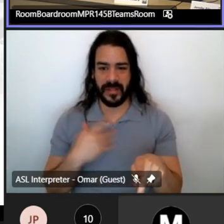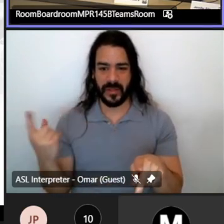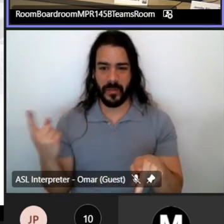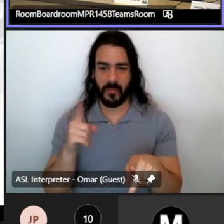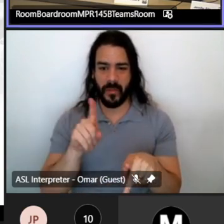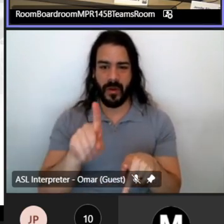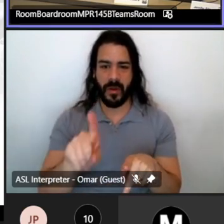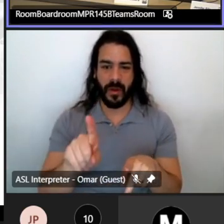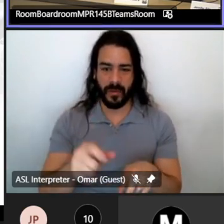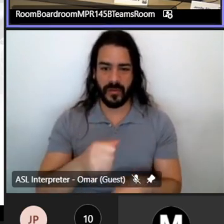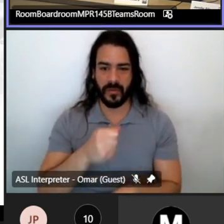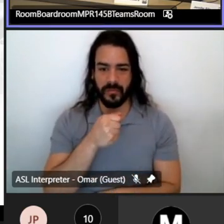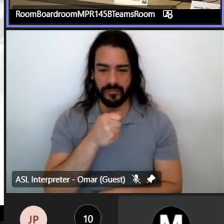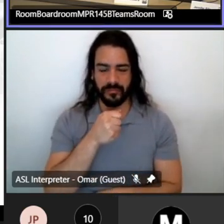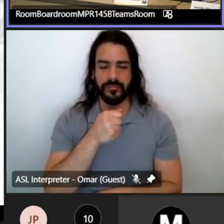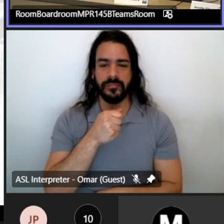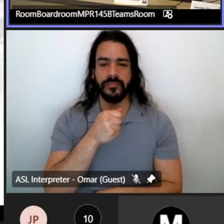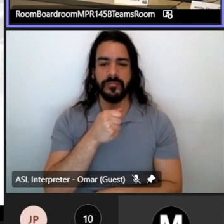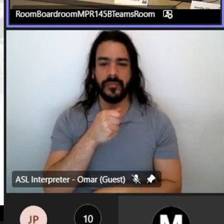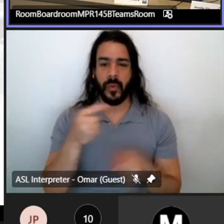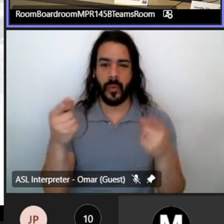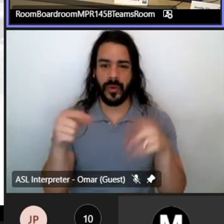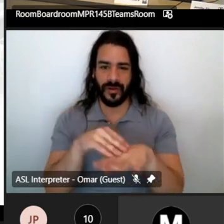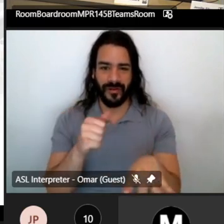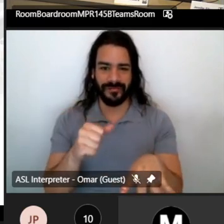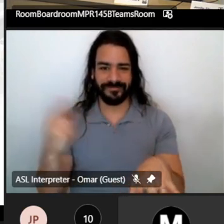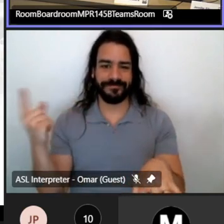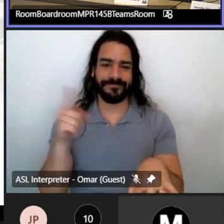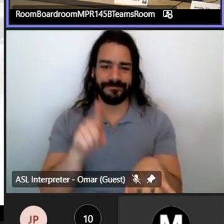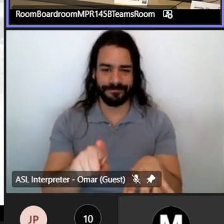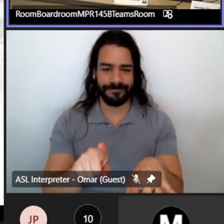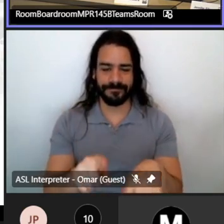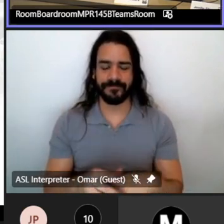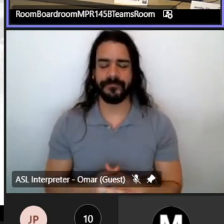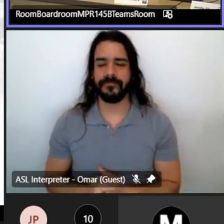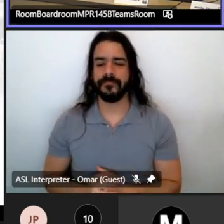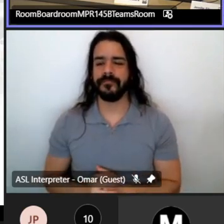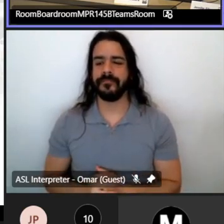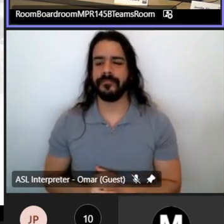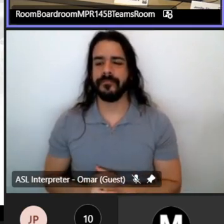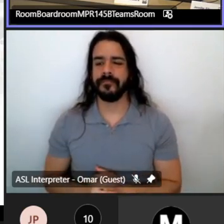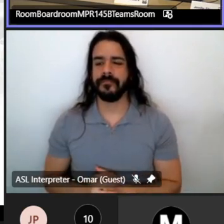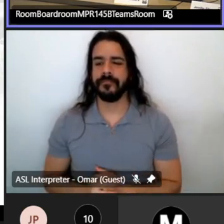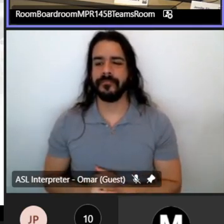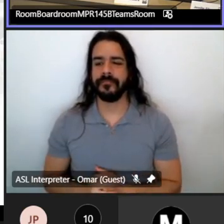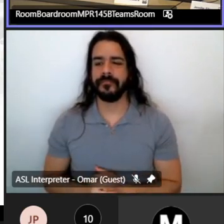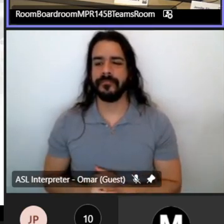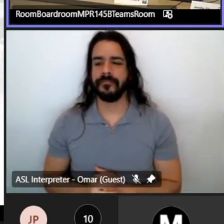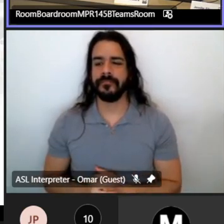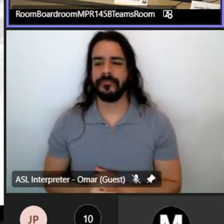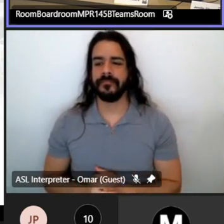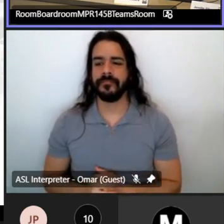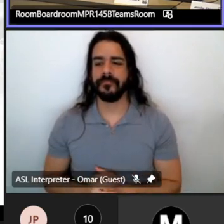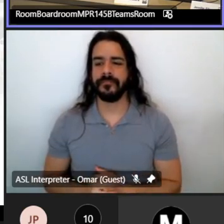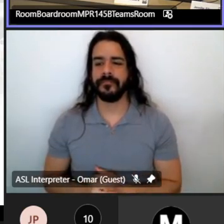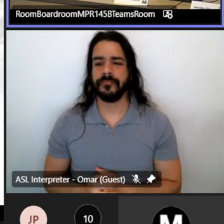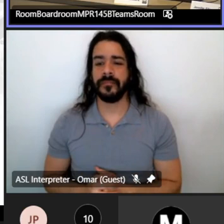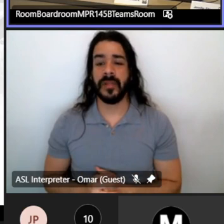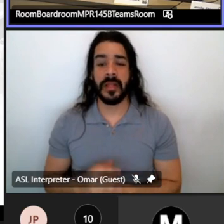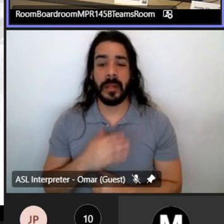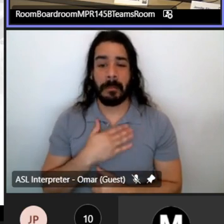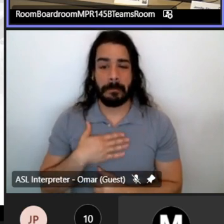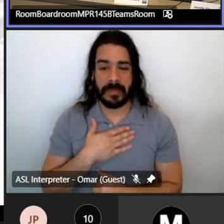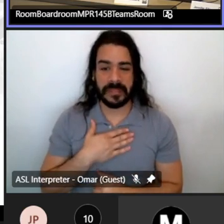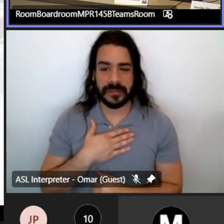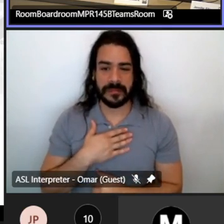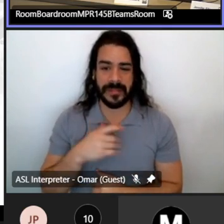person, please come up to the podium and microphone when I call on you to speak. If you need a microphone